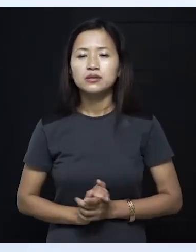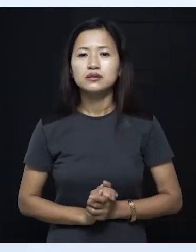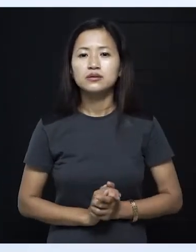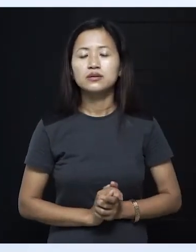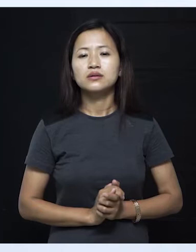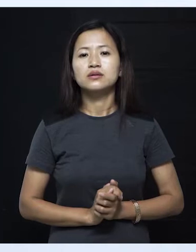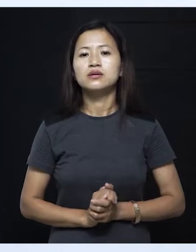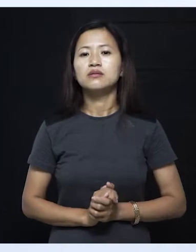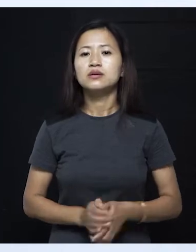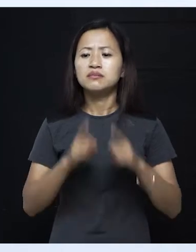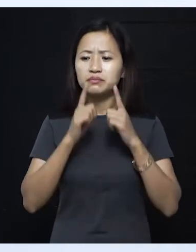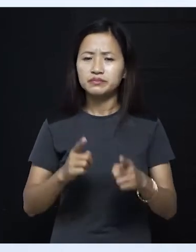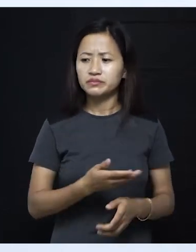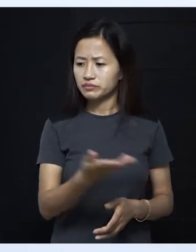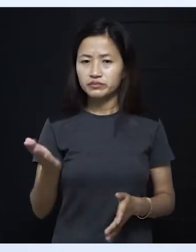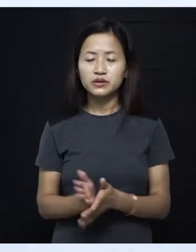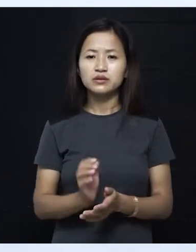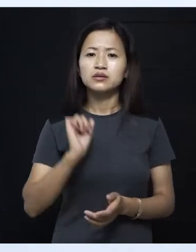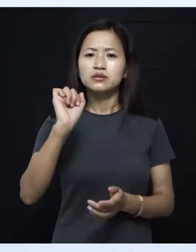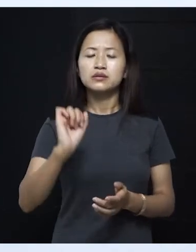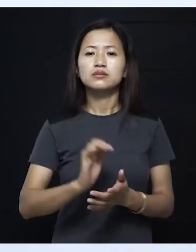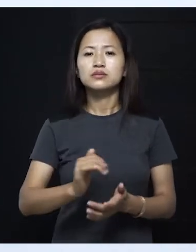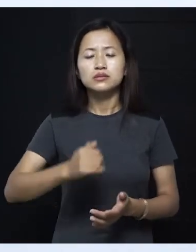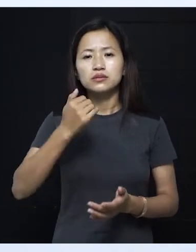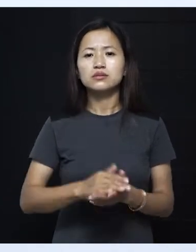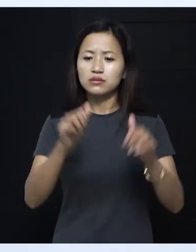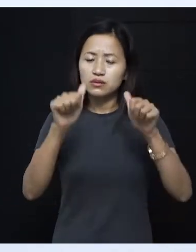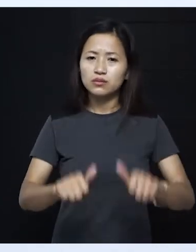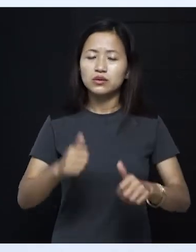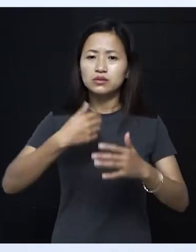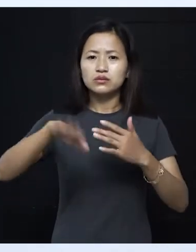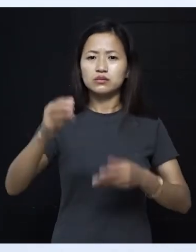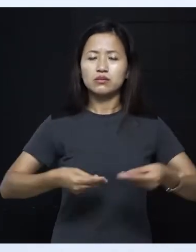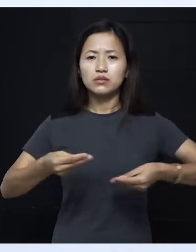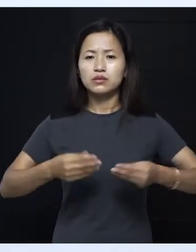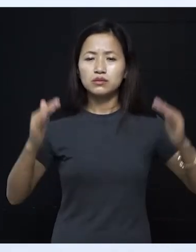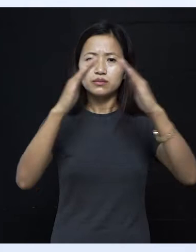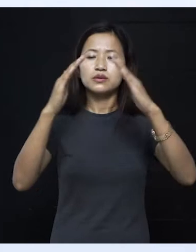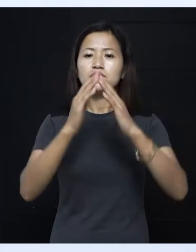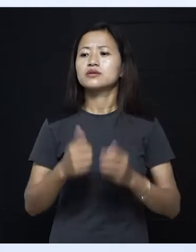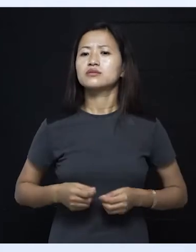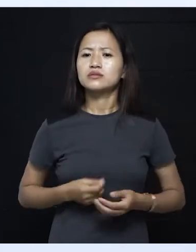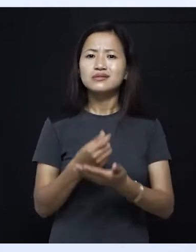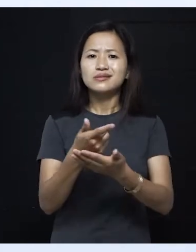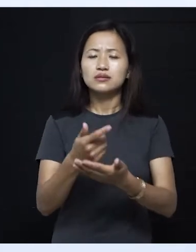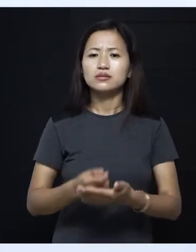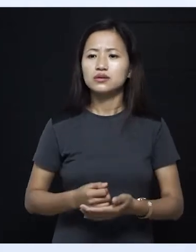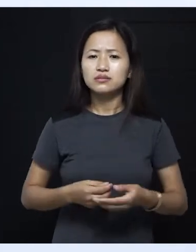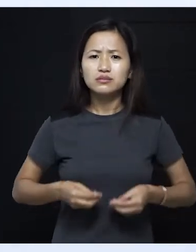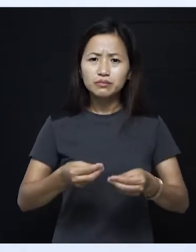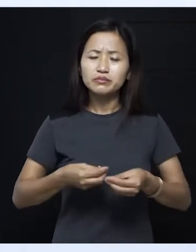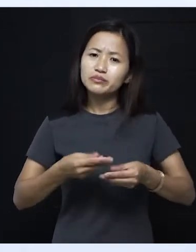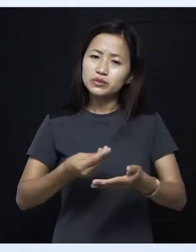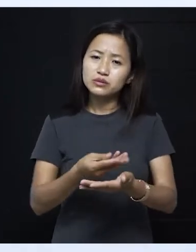the market, but they themselves, they cannot go, they are not able to go to the market in order to sell their goods. So what they have to do